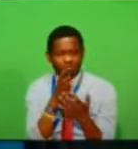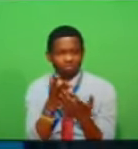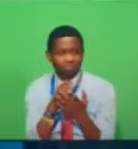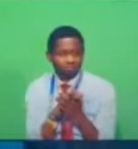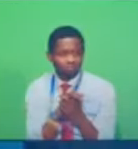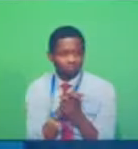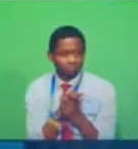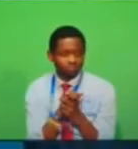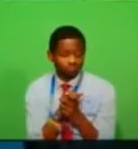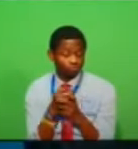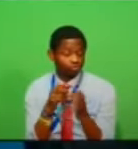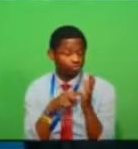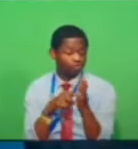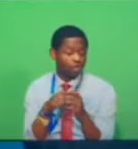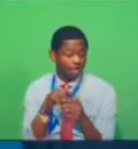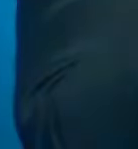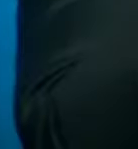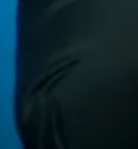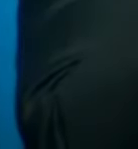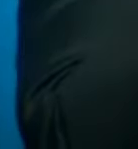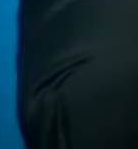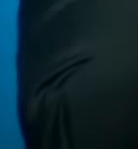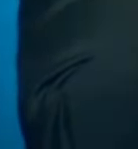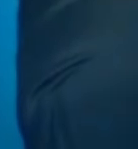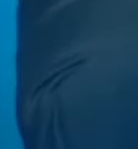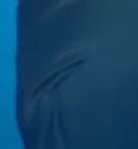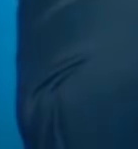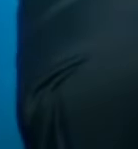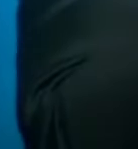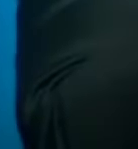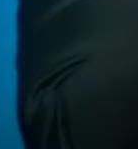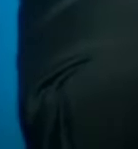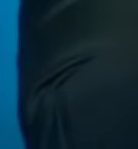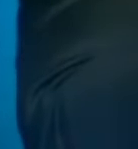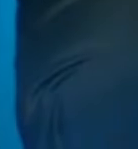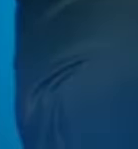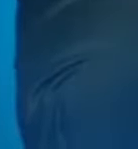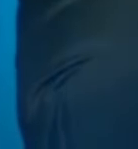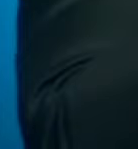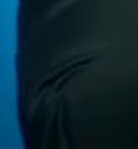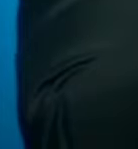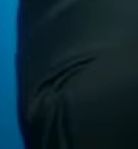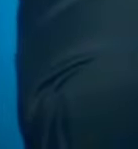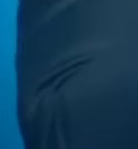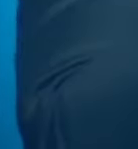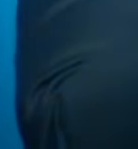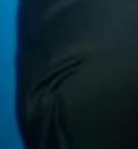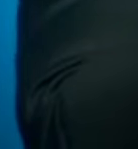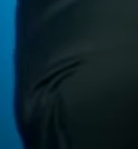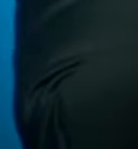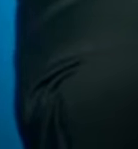the power of women, right? If we look at the Bible, if we look at, you know, without